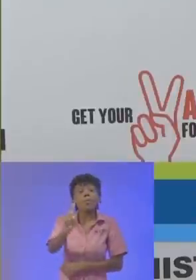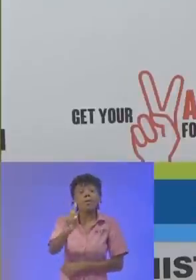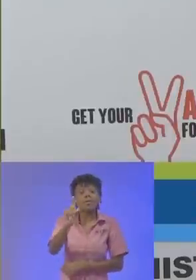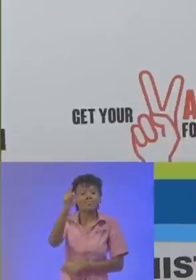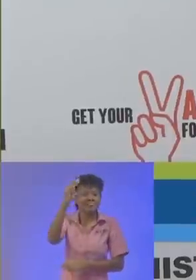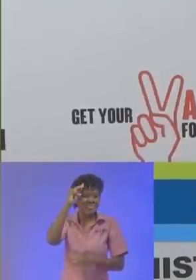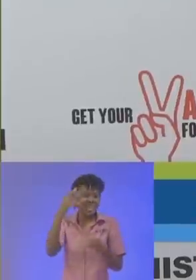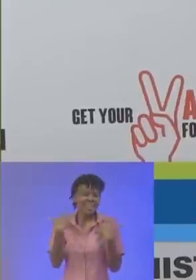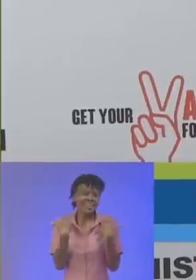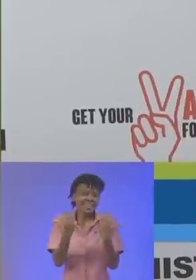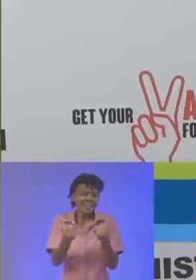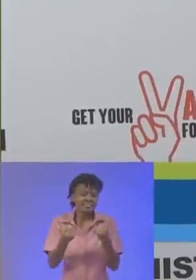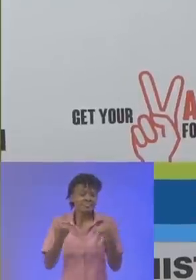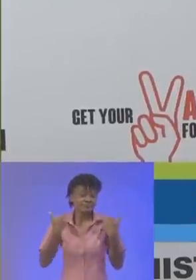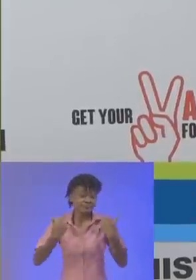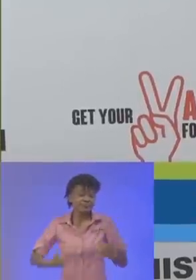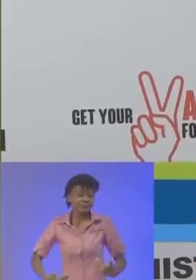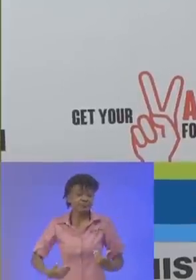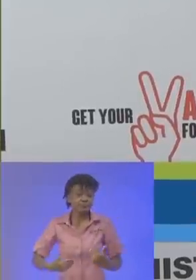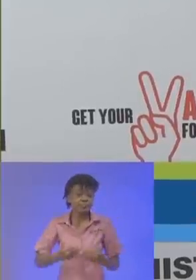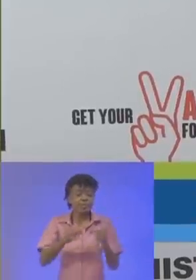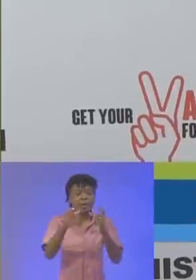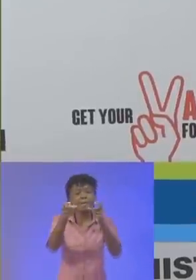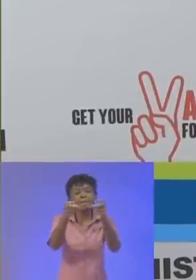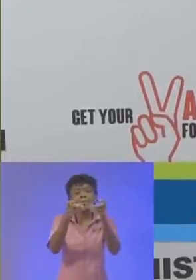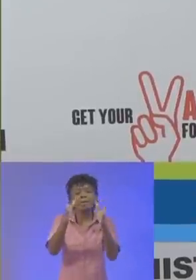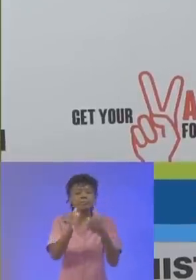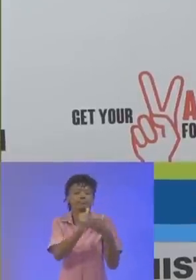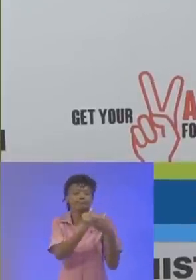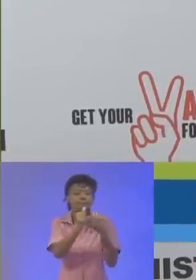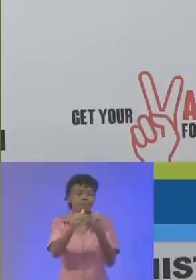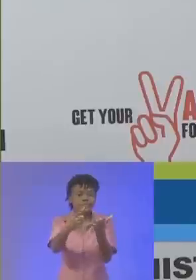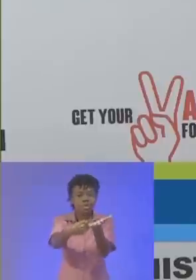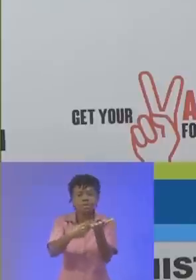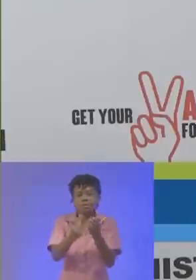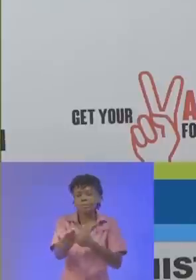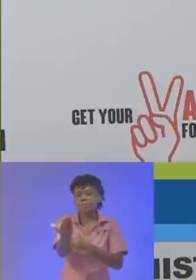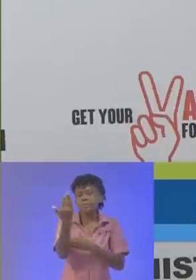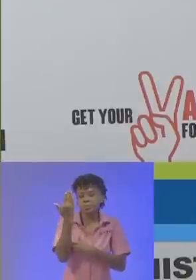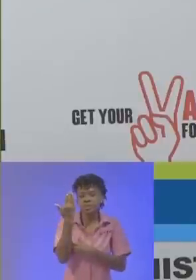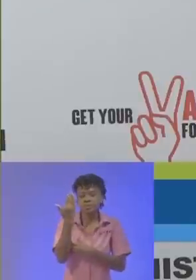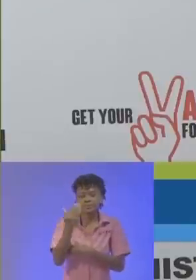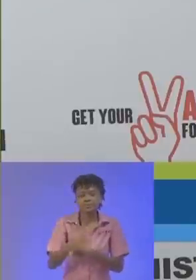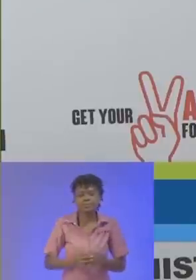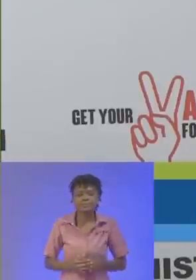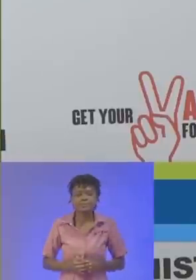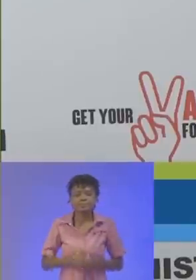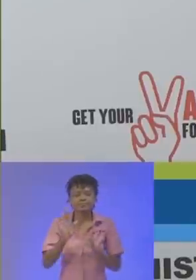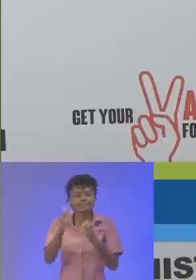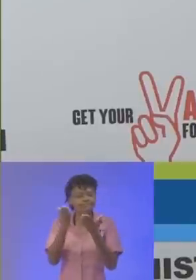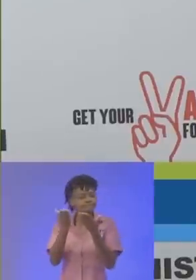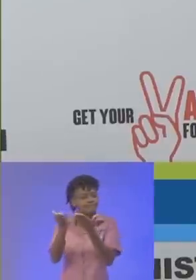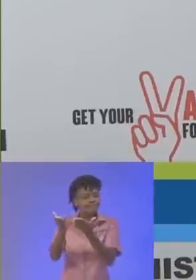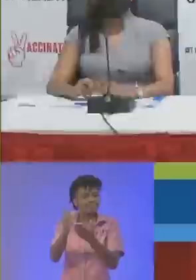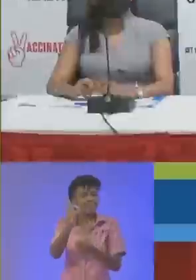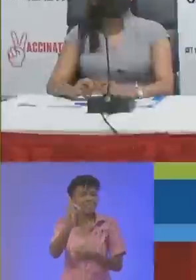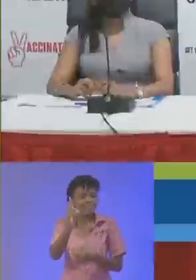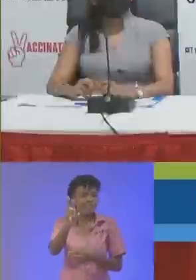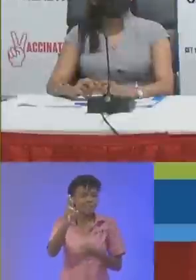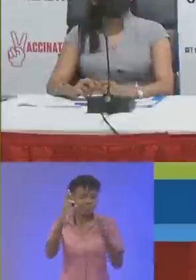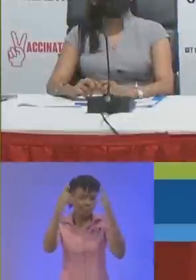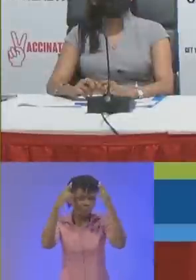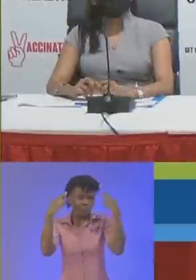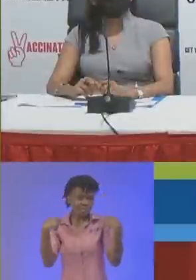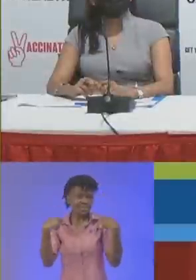Communication at the Ministry, and your moderator for this morning's conference. We go straight to Dr. Richards, who will provide the